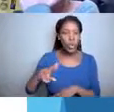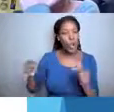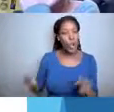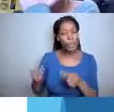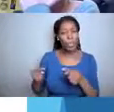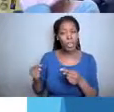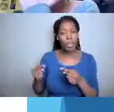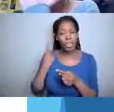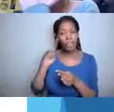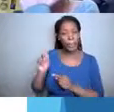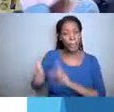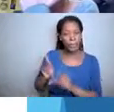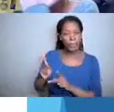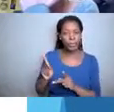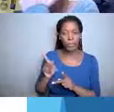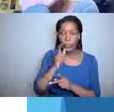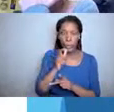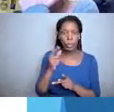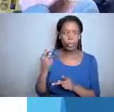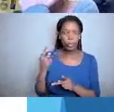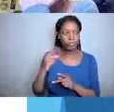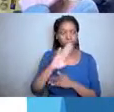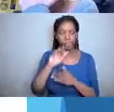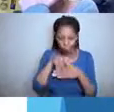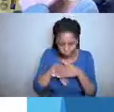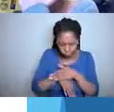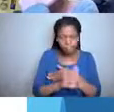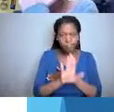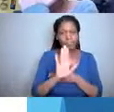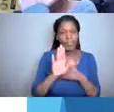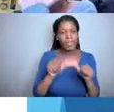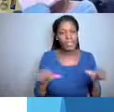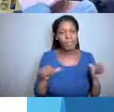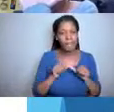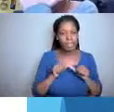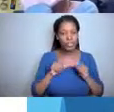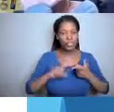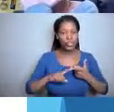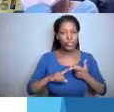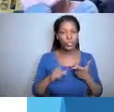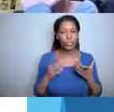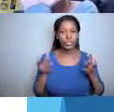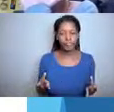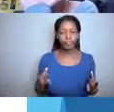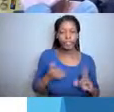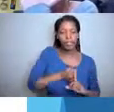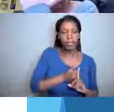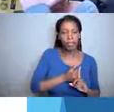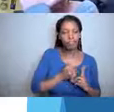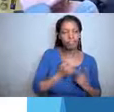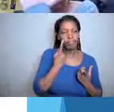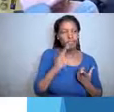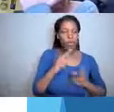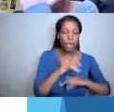again collectively like pull them gather themselves in that space for that comfort for that